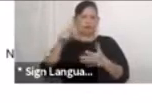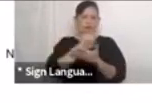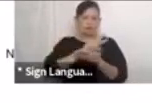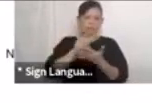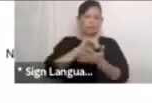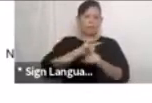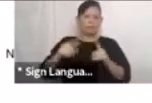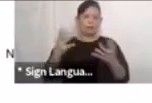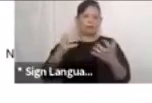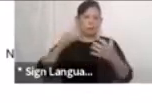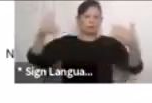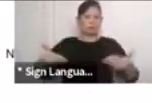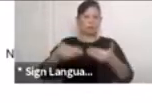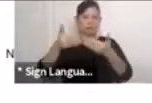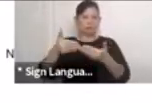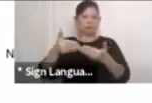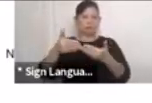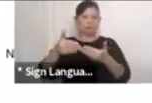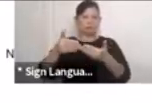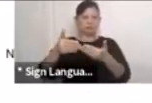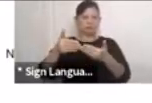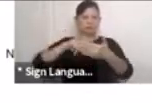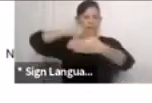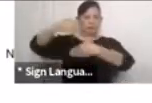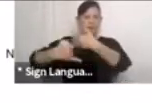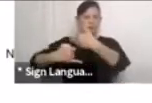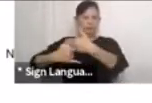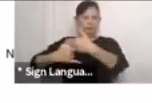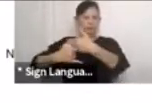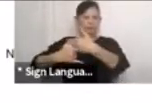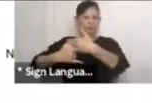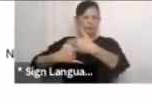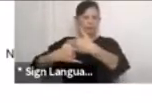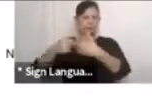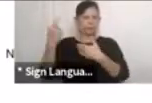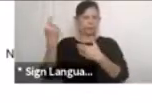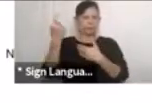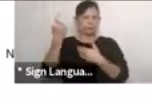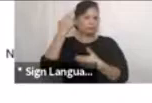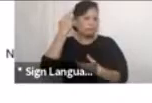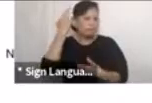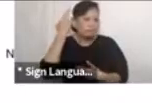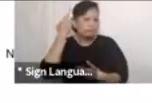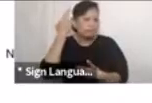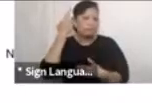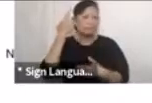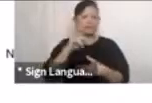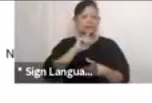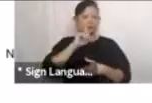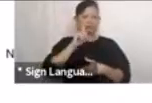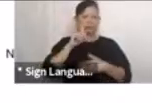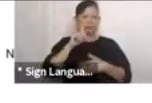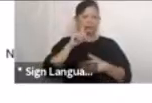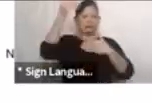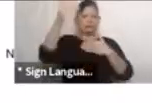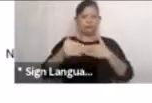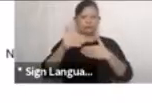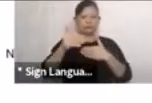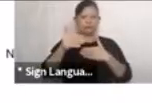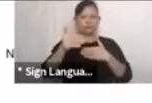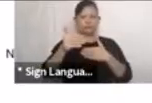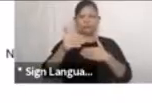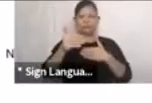And one of the reasons we, you know, if you can actually move to the next slide, please, the objective